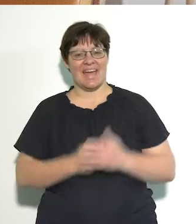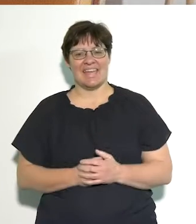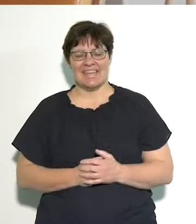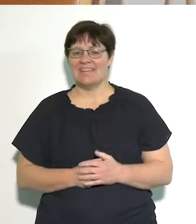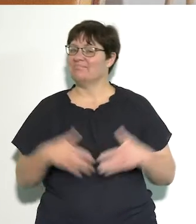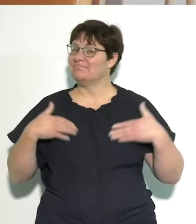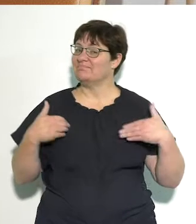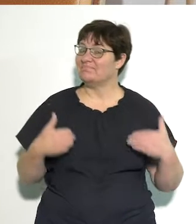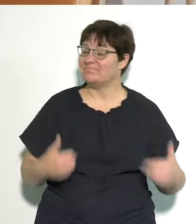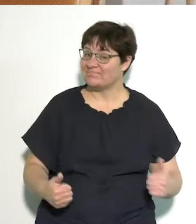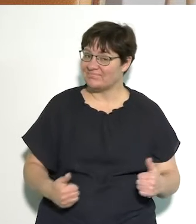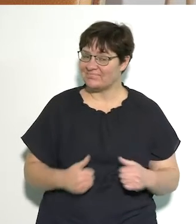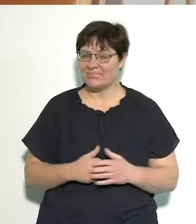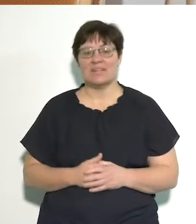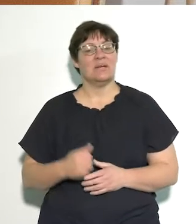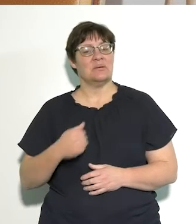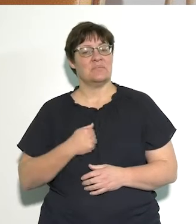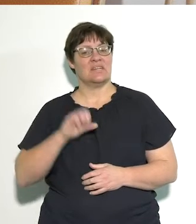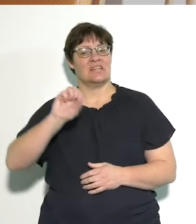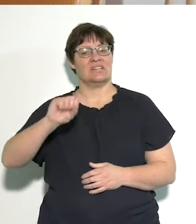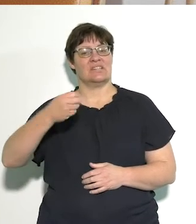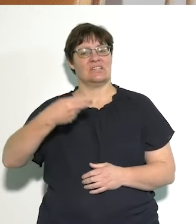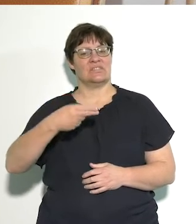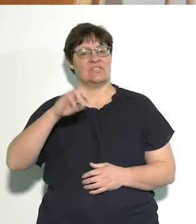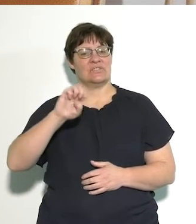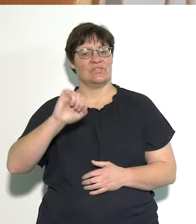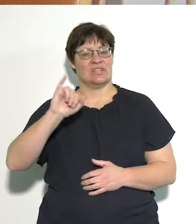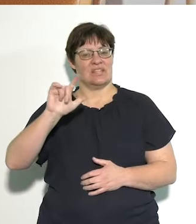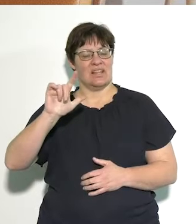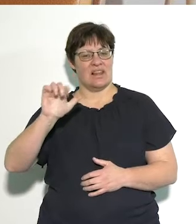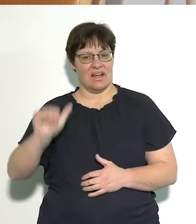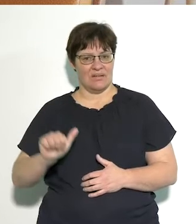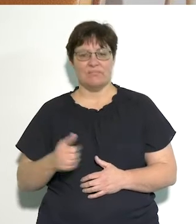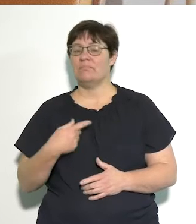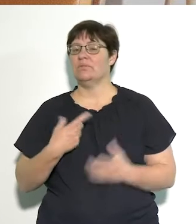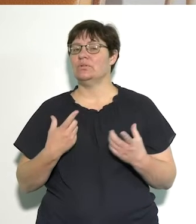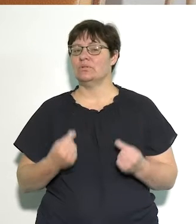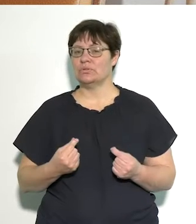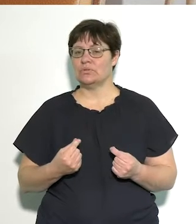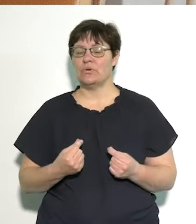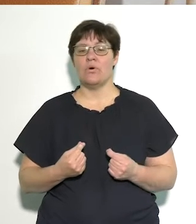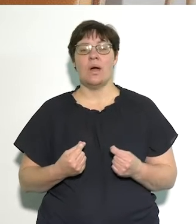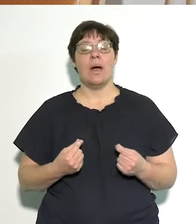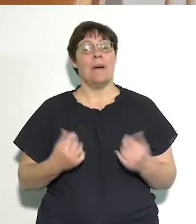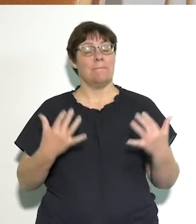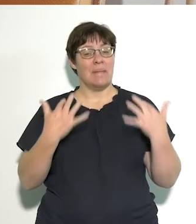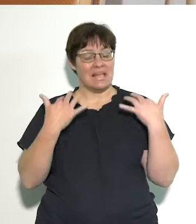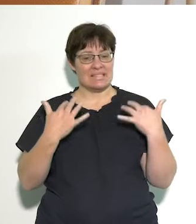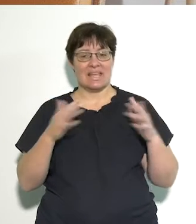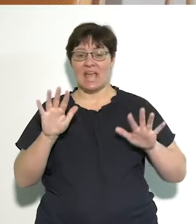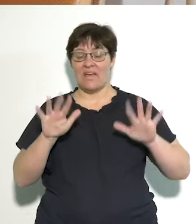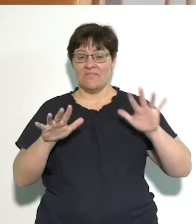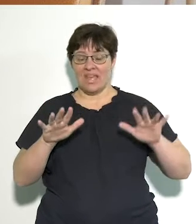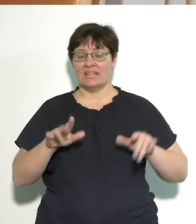Hi, Sunny Bonani, Dumelang. I'm Sheila Werner. I'm making a set of plastic feet and hands